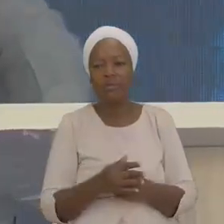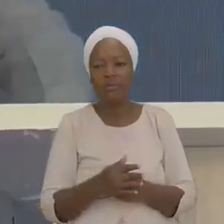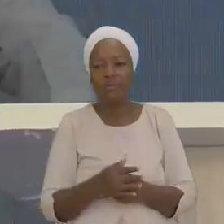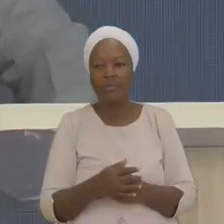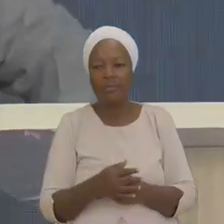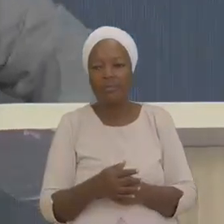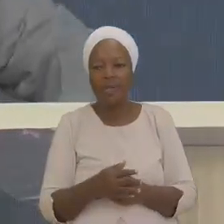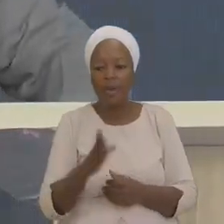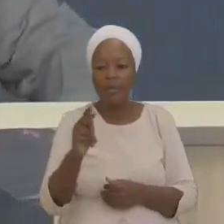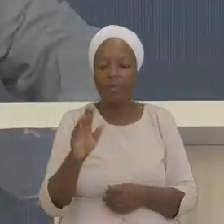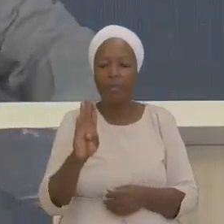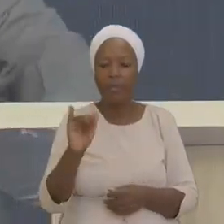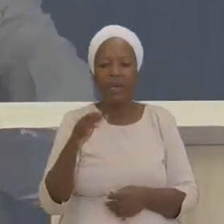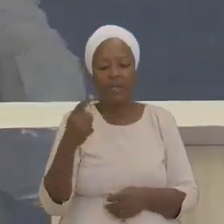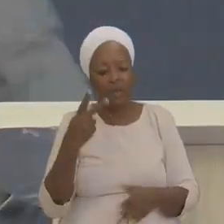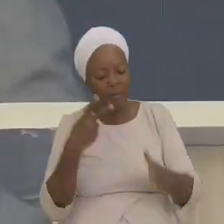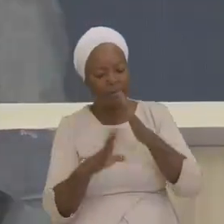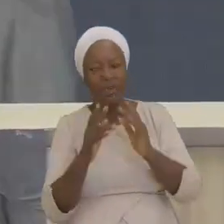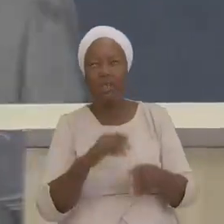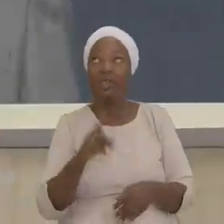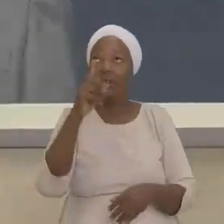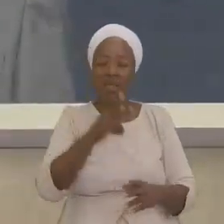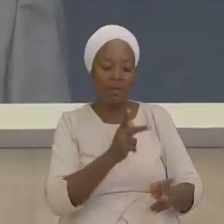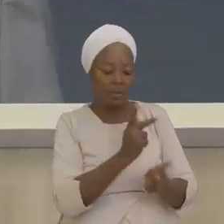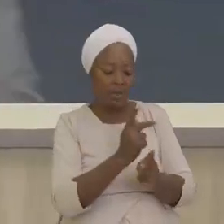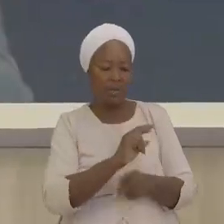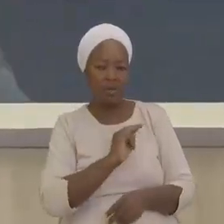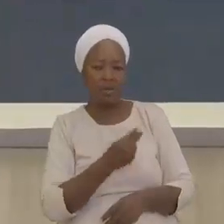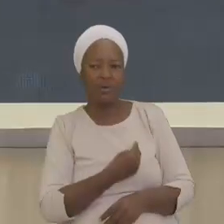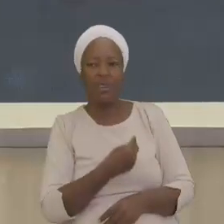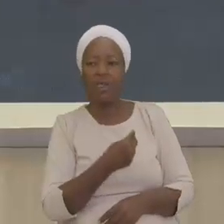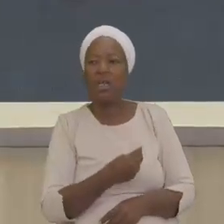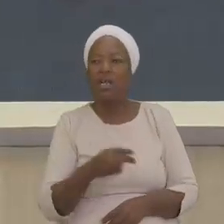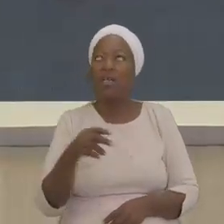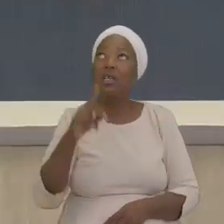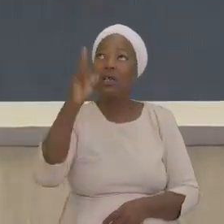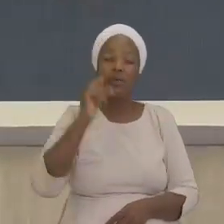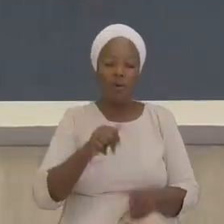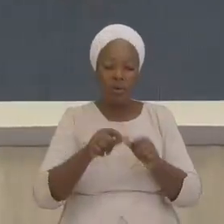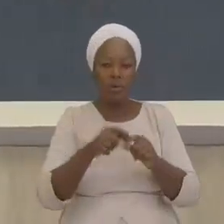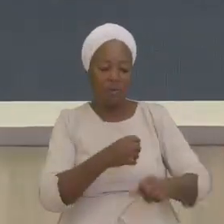By the prophet, he preserved us. He will keep on preserving you.